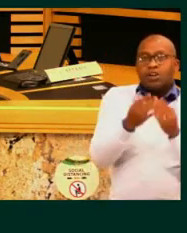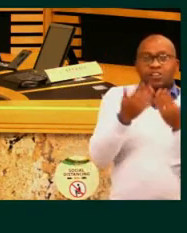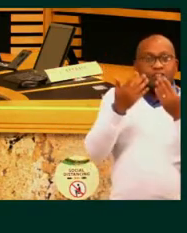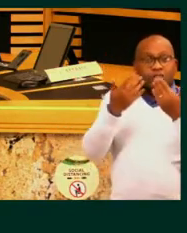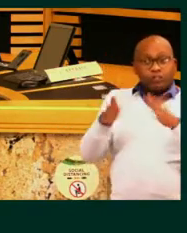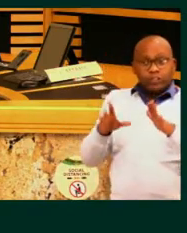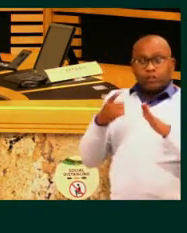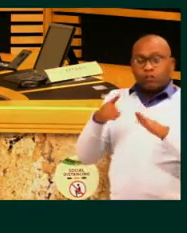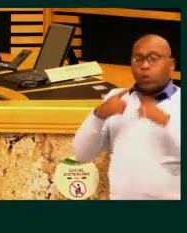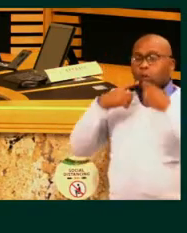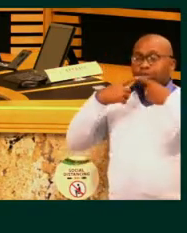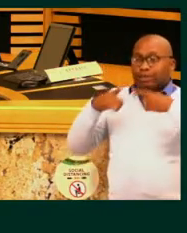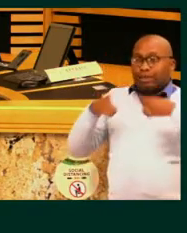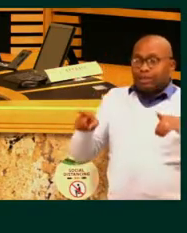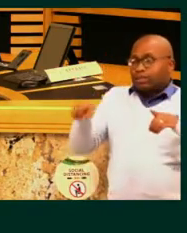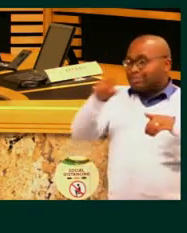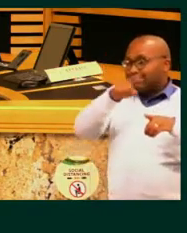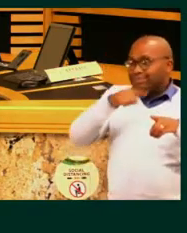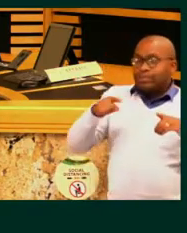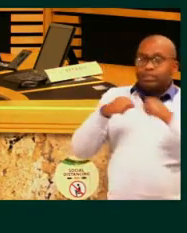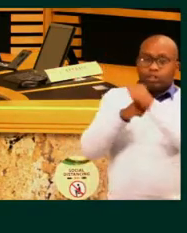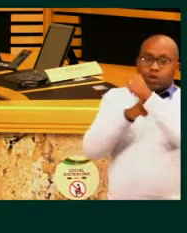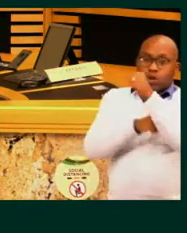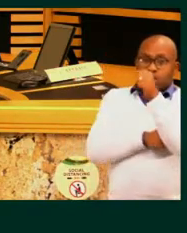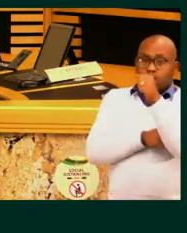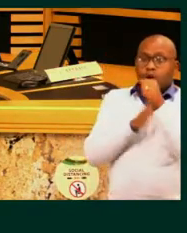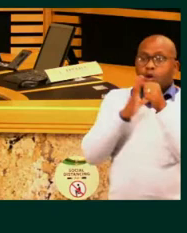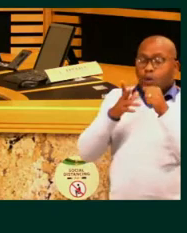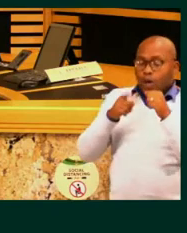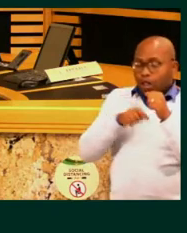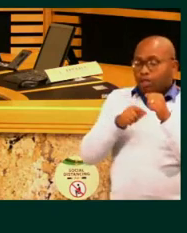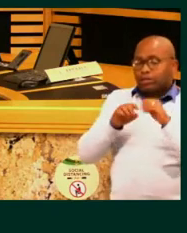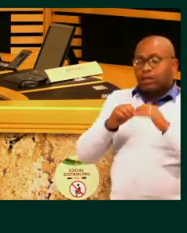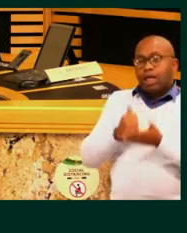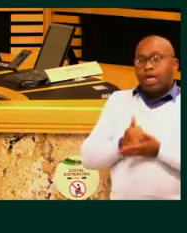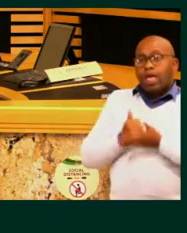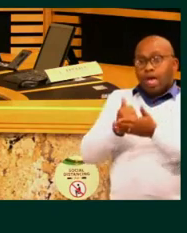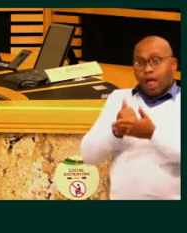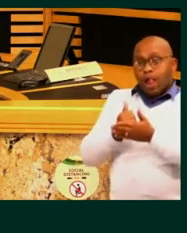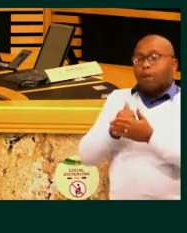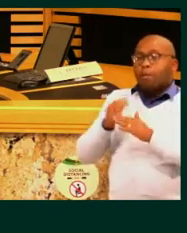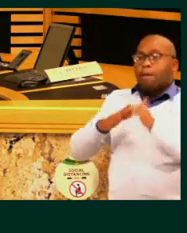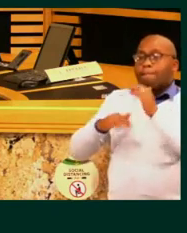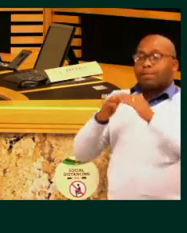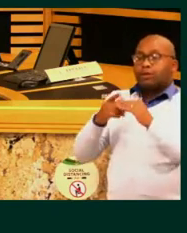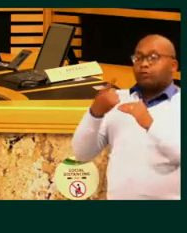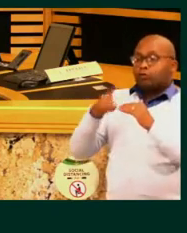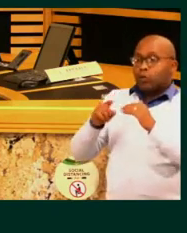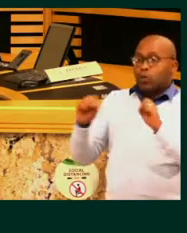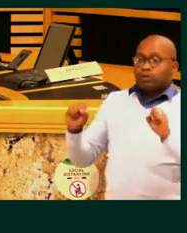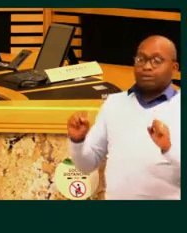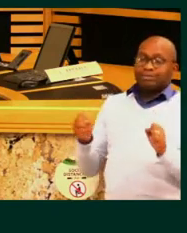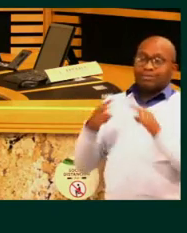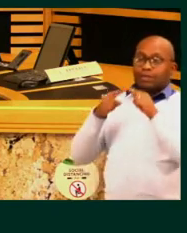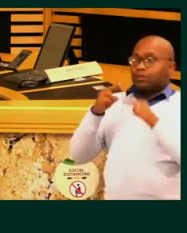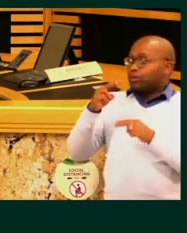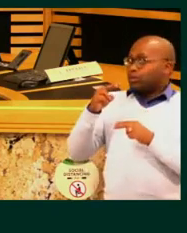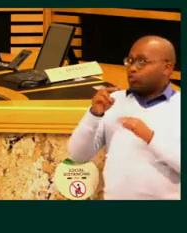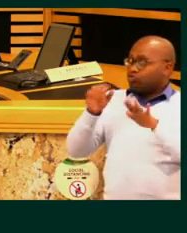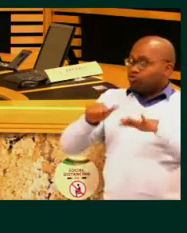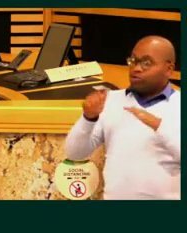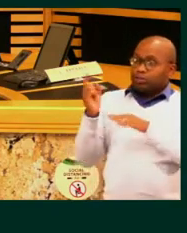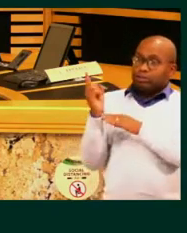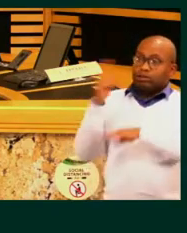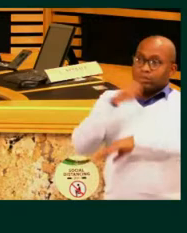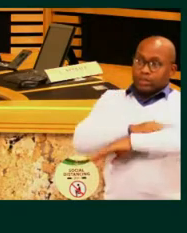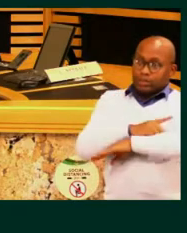gvf research seminar to be held as a build up to the 16 days of activism for no violence against women and children honorable